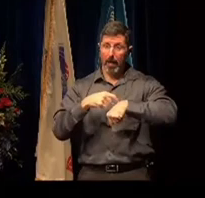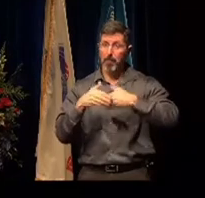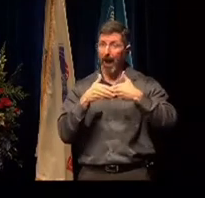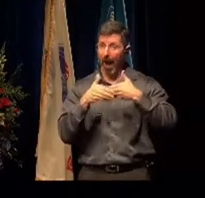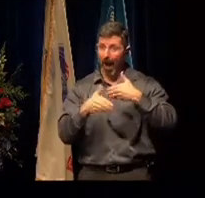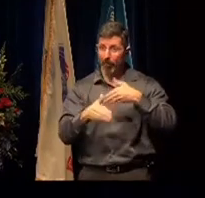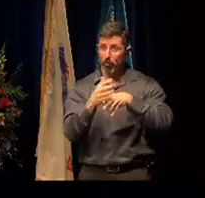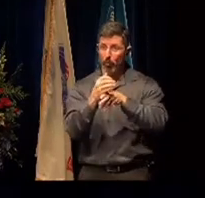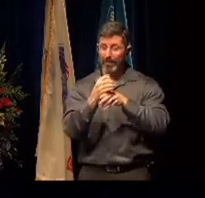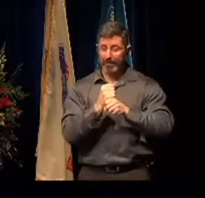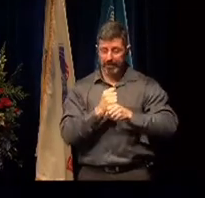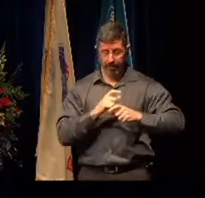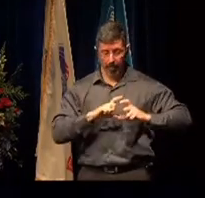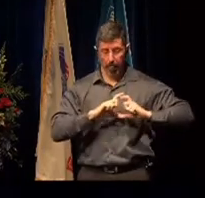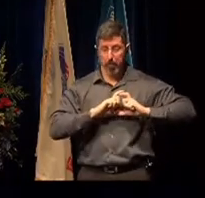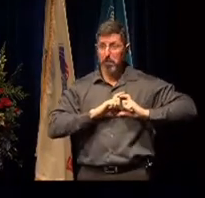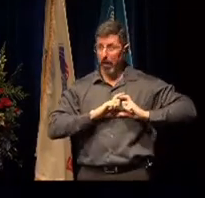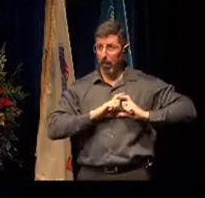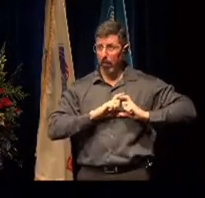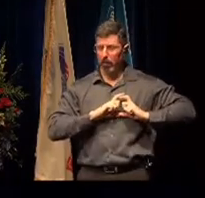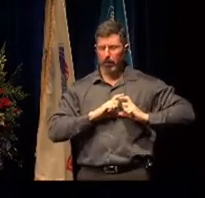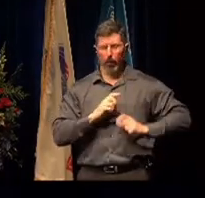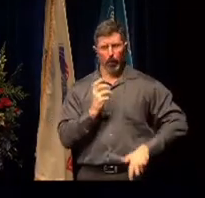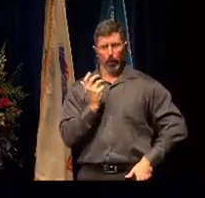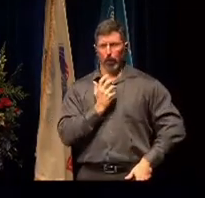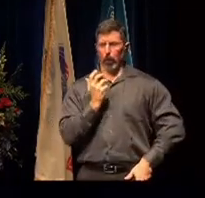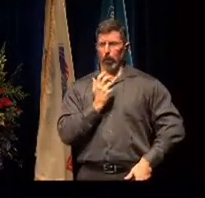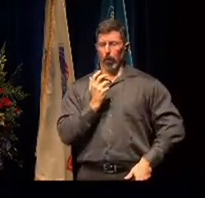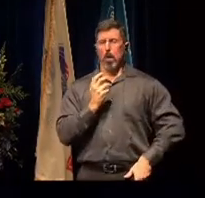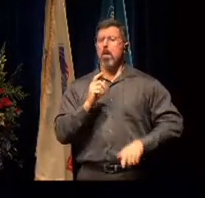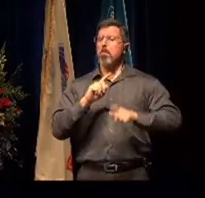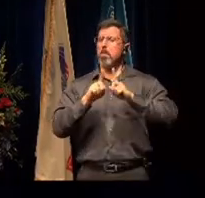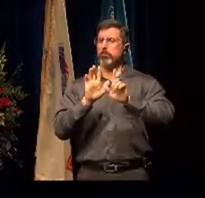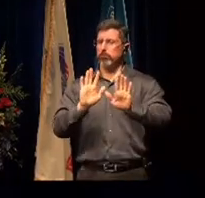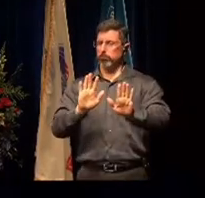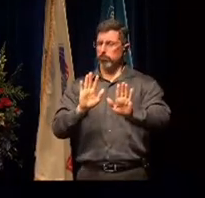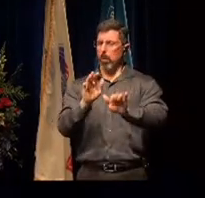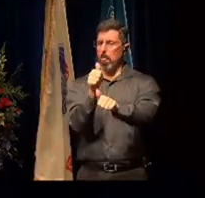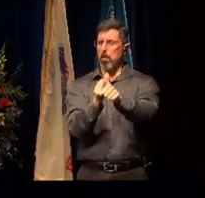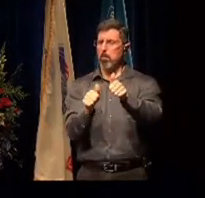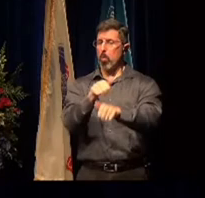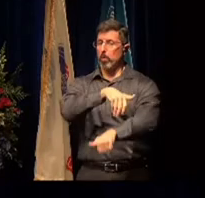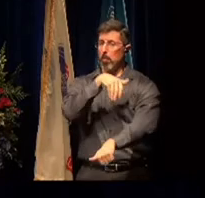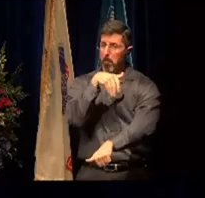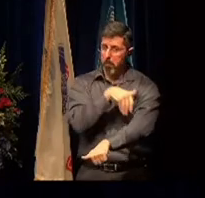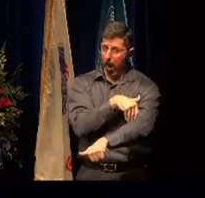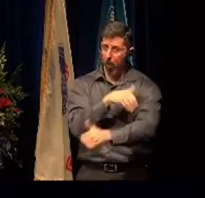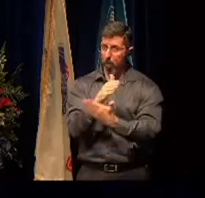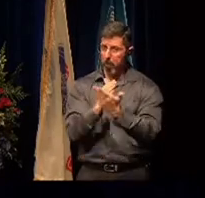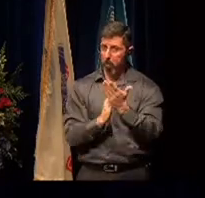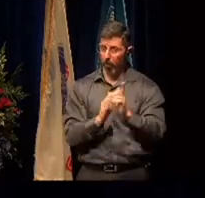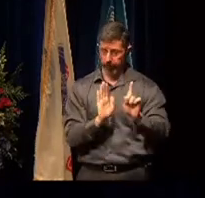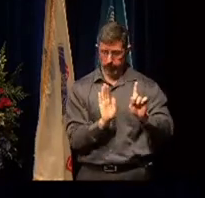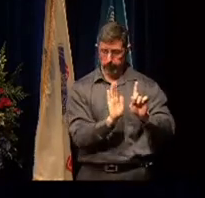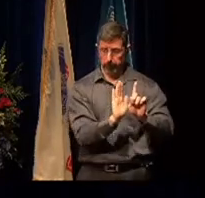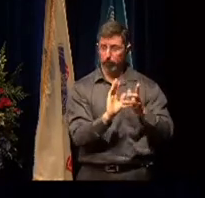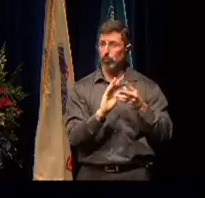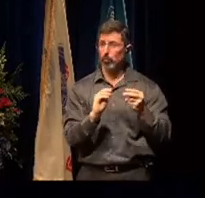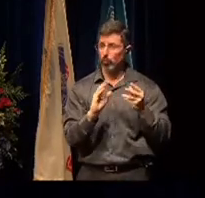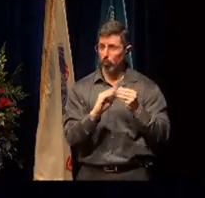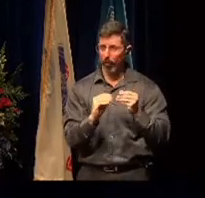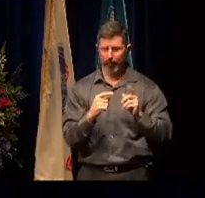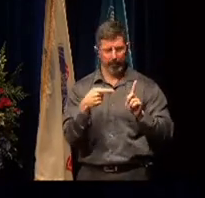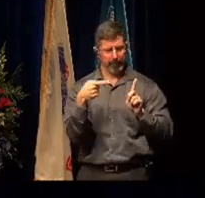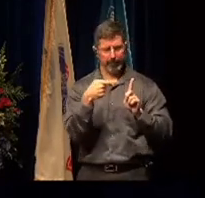legend. But the most powerful part of Gary's legacy in our group truly is his example